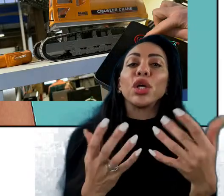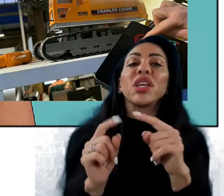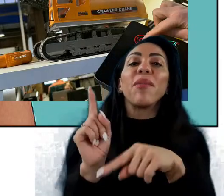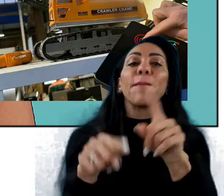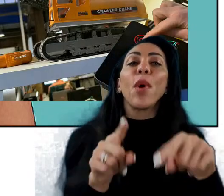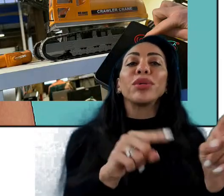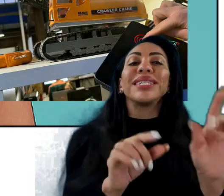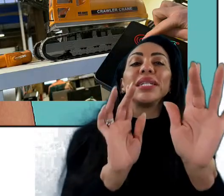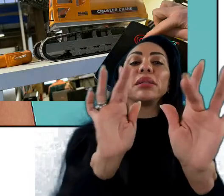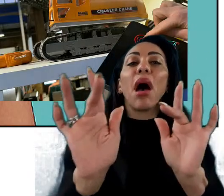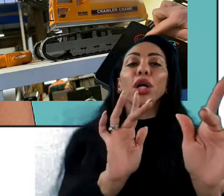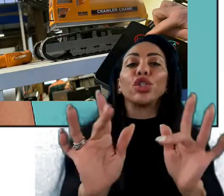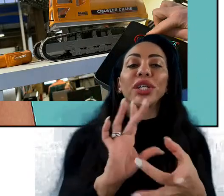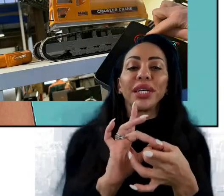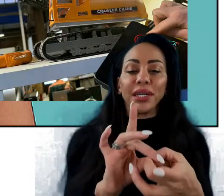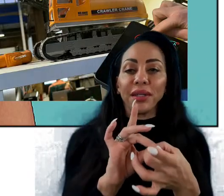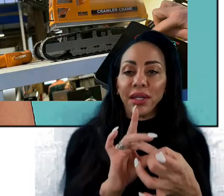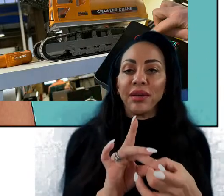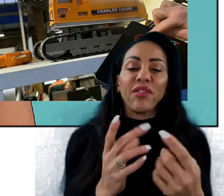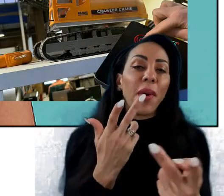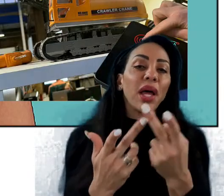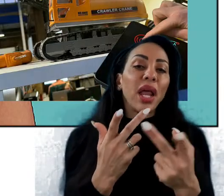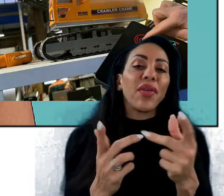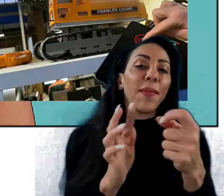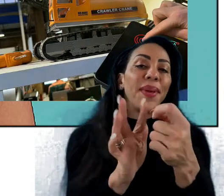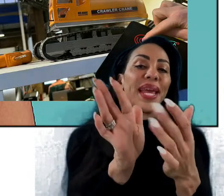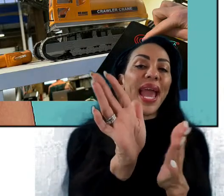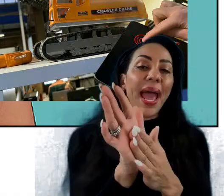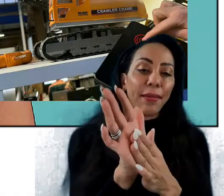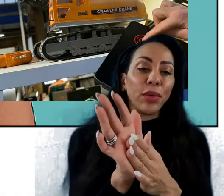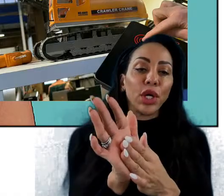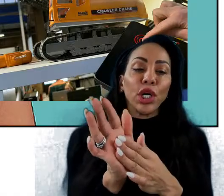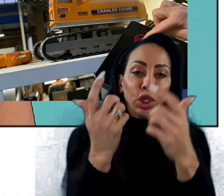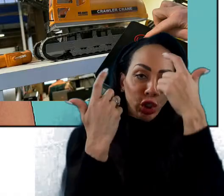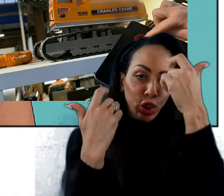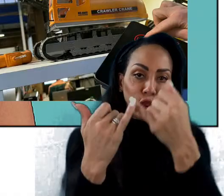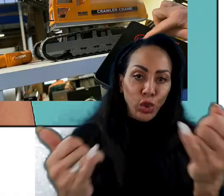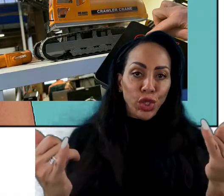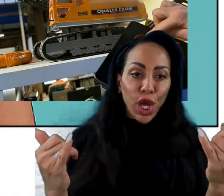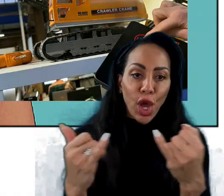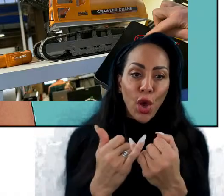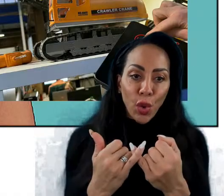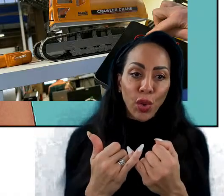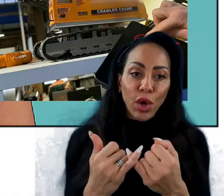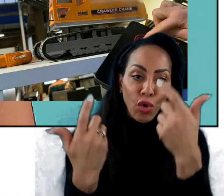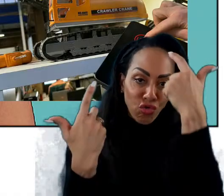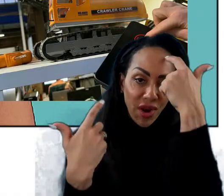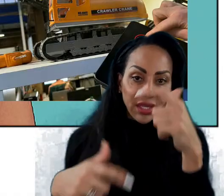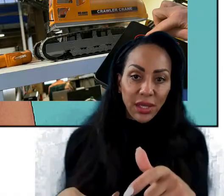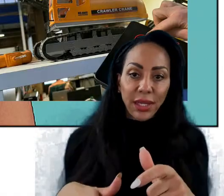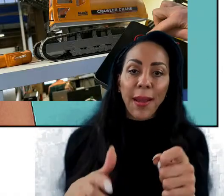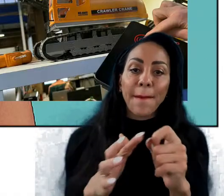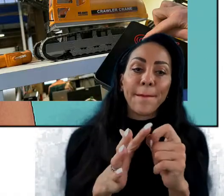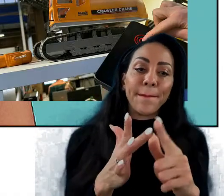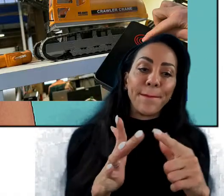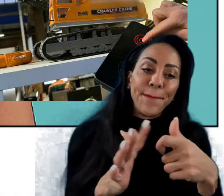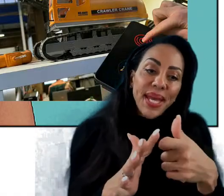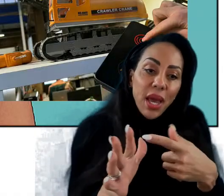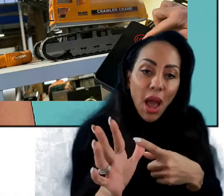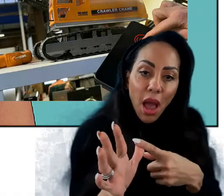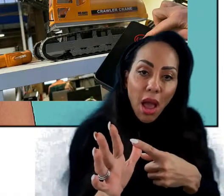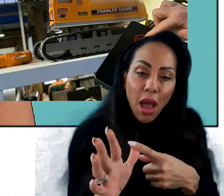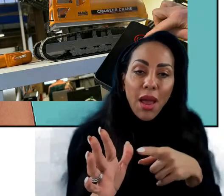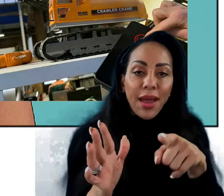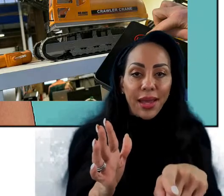from another PM Studio resident, Pika Loop, which is an iPad app which lets you record things like this digger